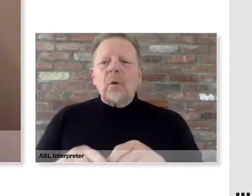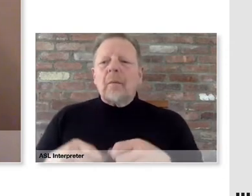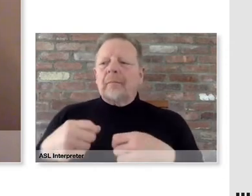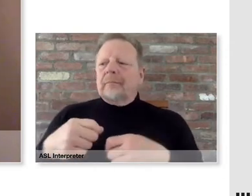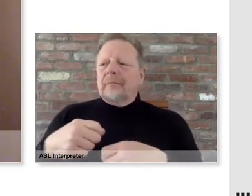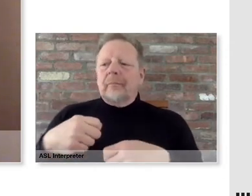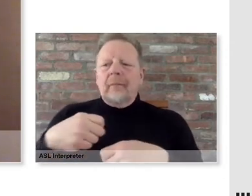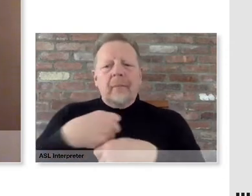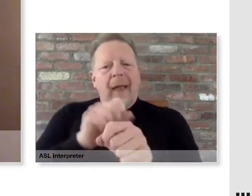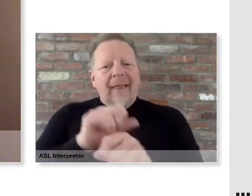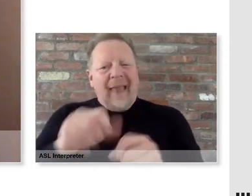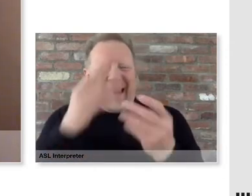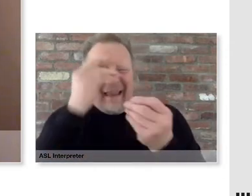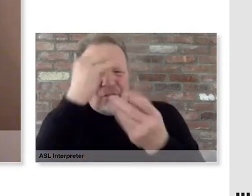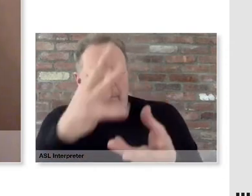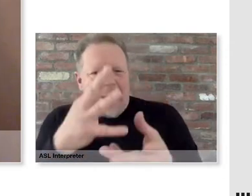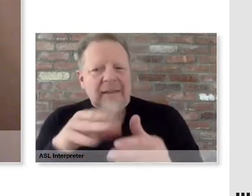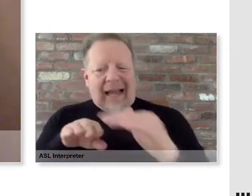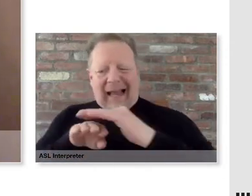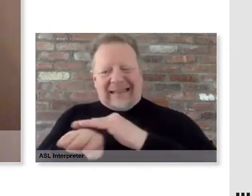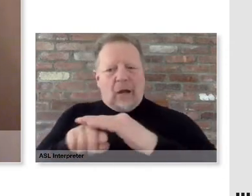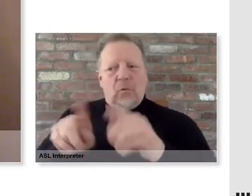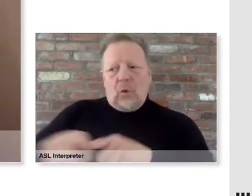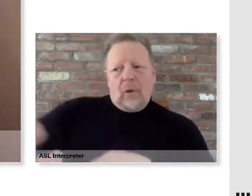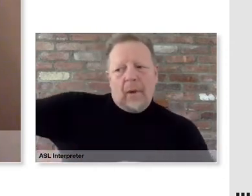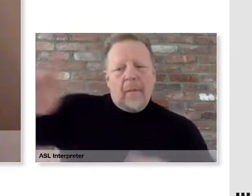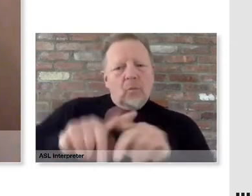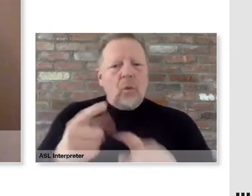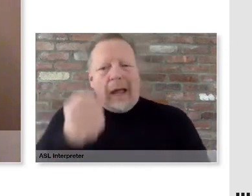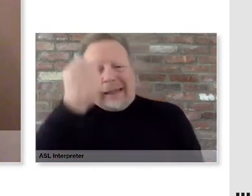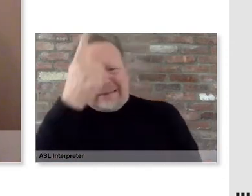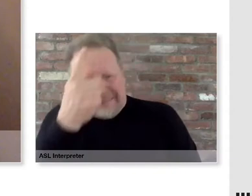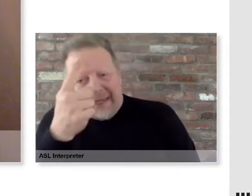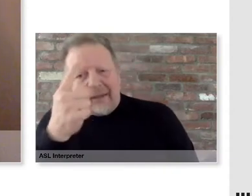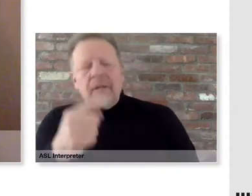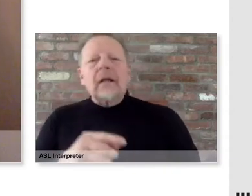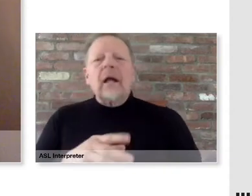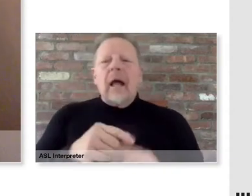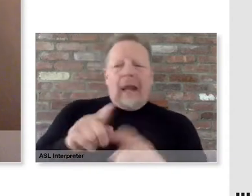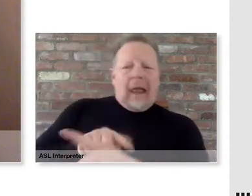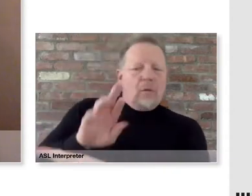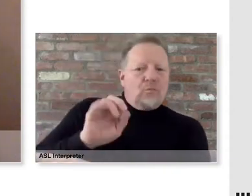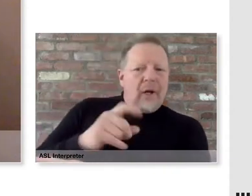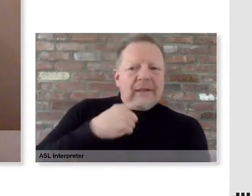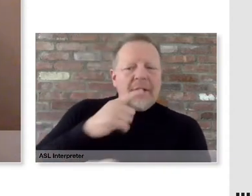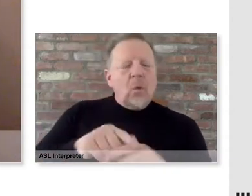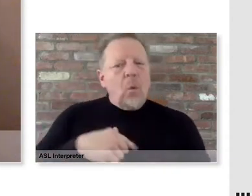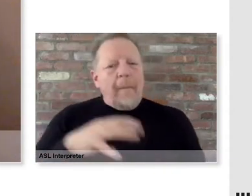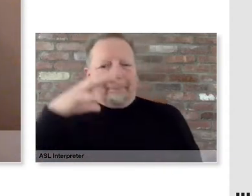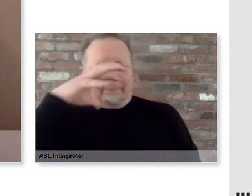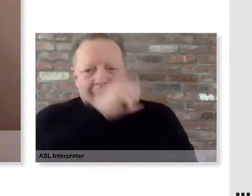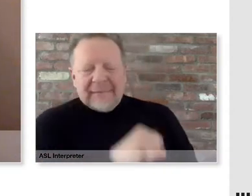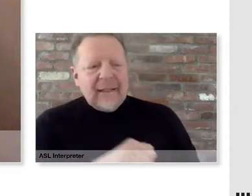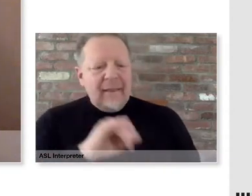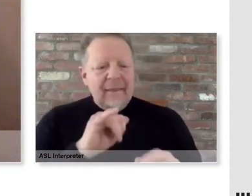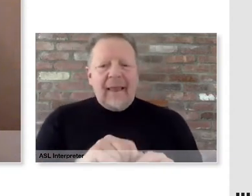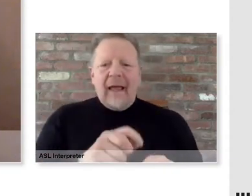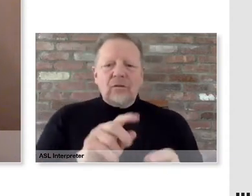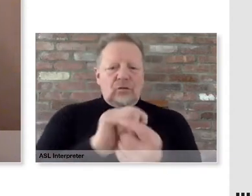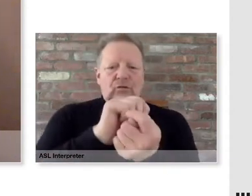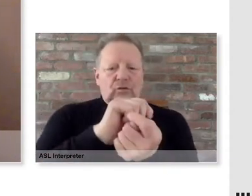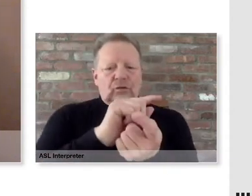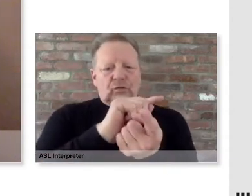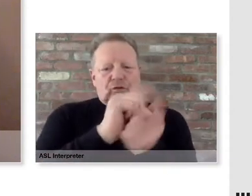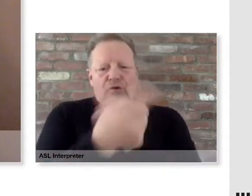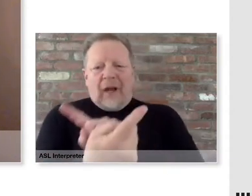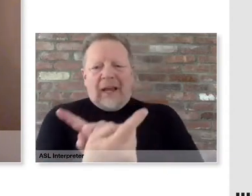and people wanting to access it. And what Brandon is also saying, like, we're missing kind of a translational aesthetics here.